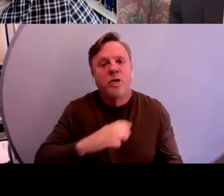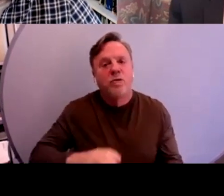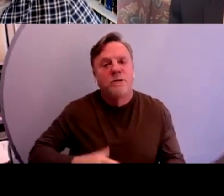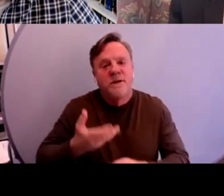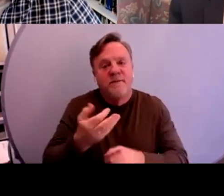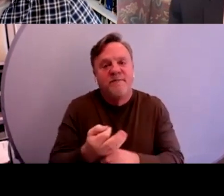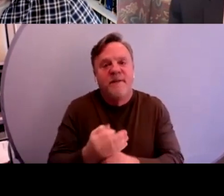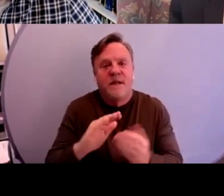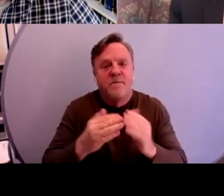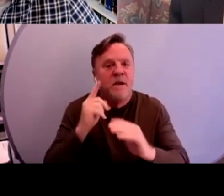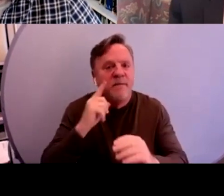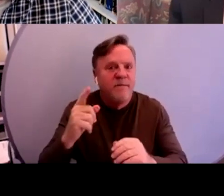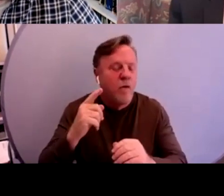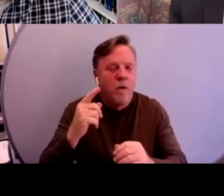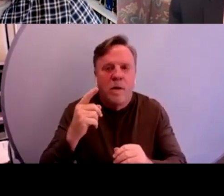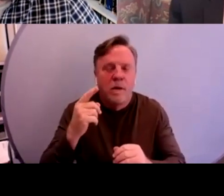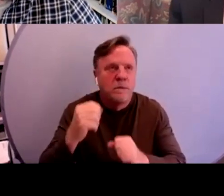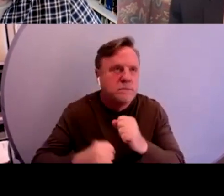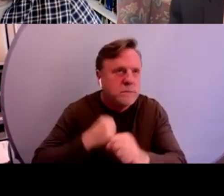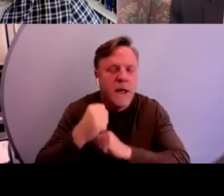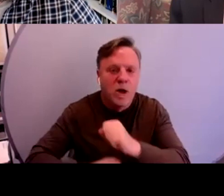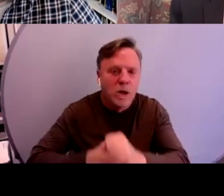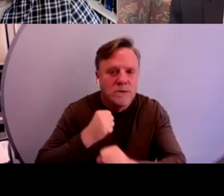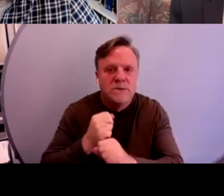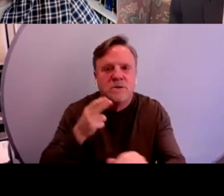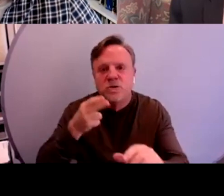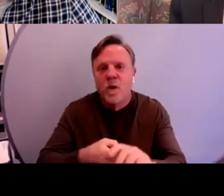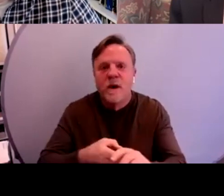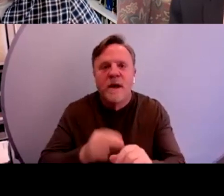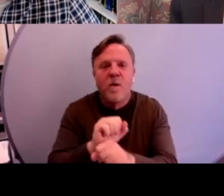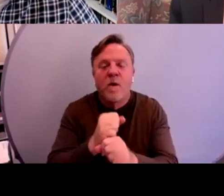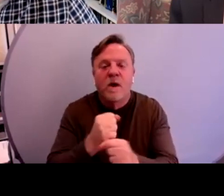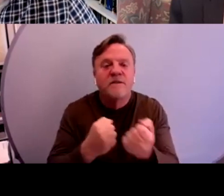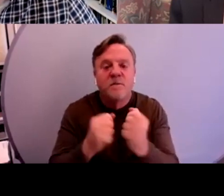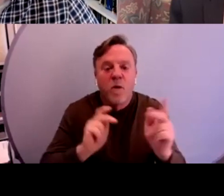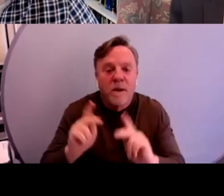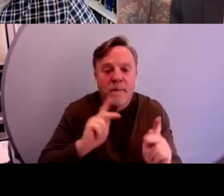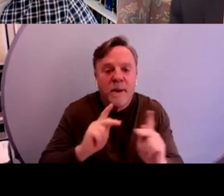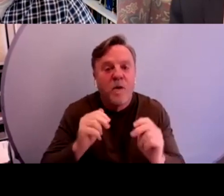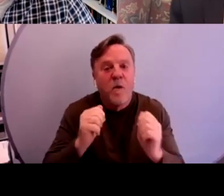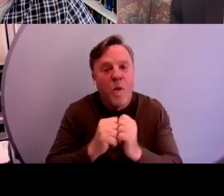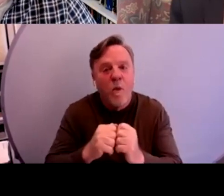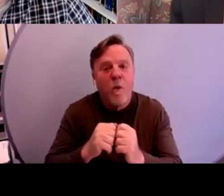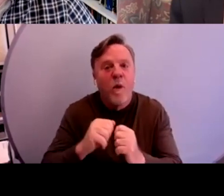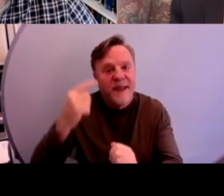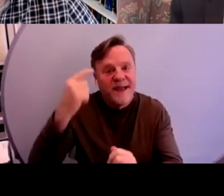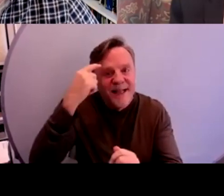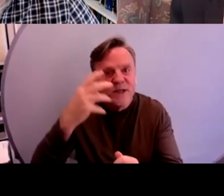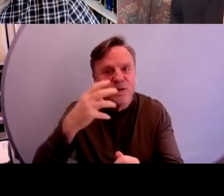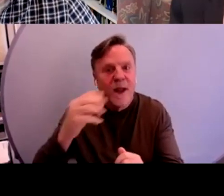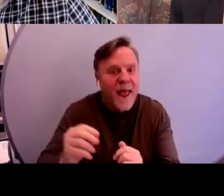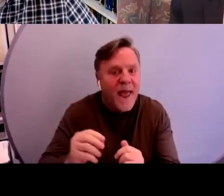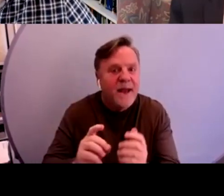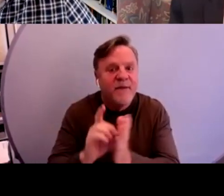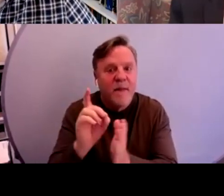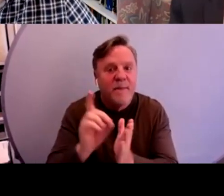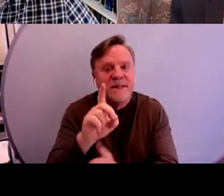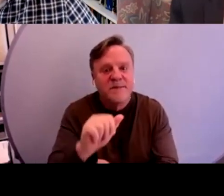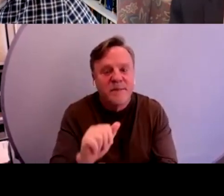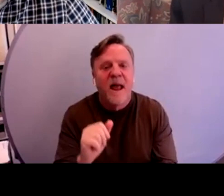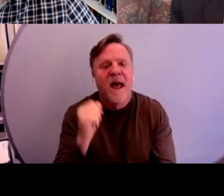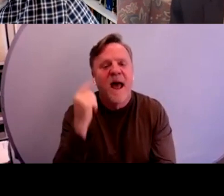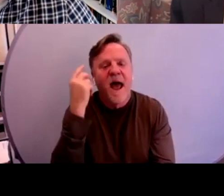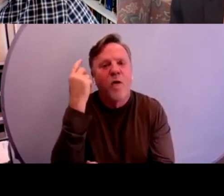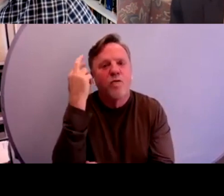decades. And so joining in the work of supporting people with intellectual and developmental disabilities, I realized